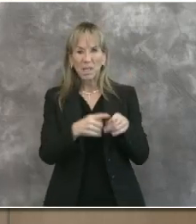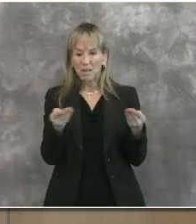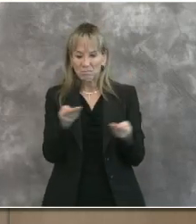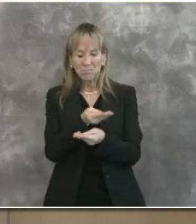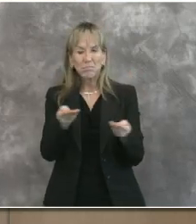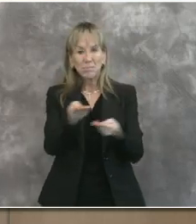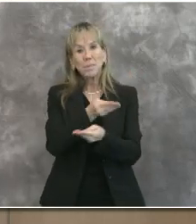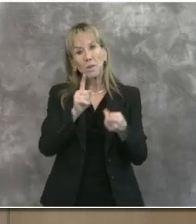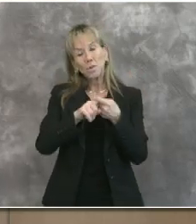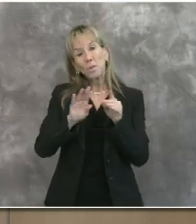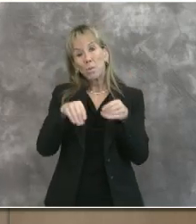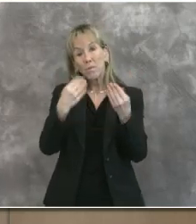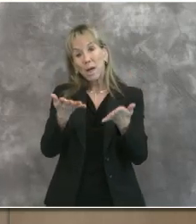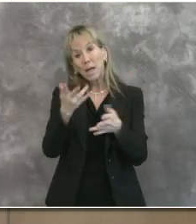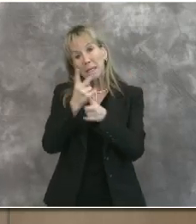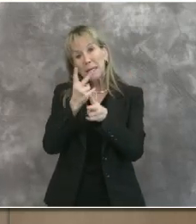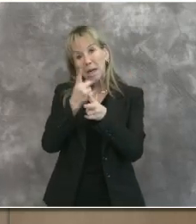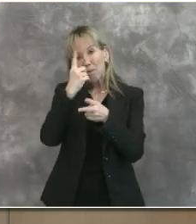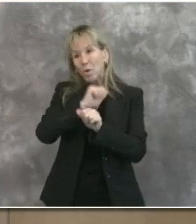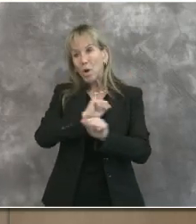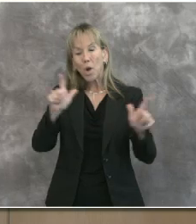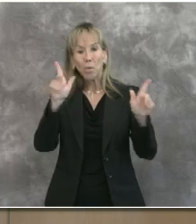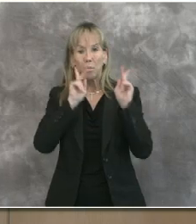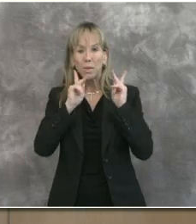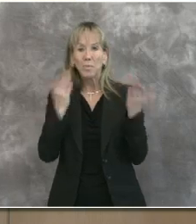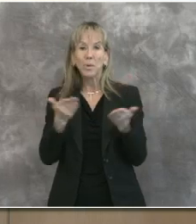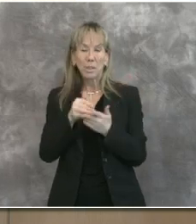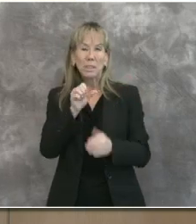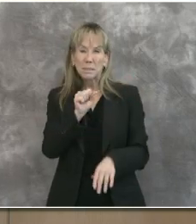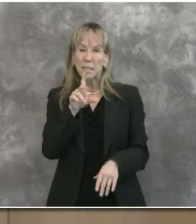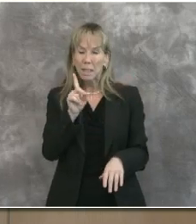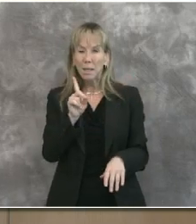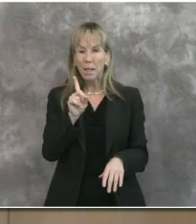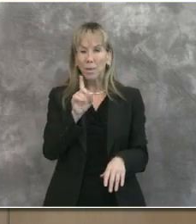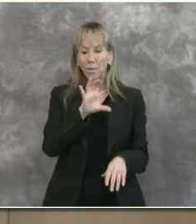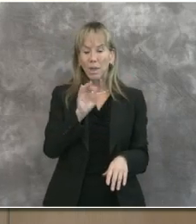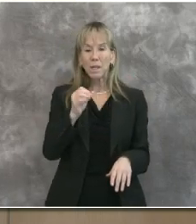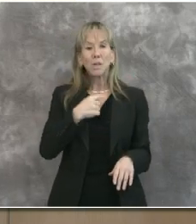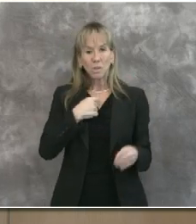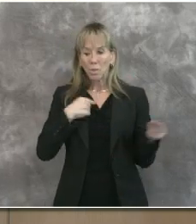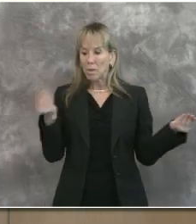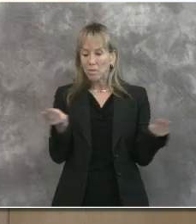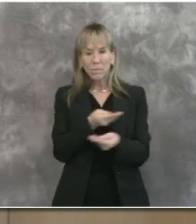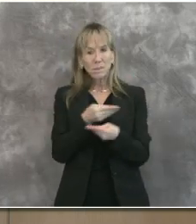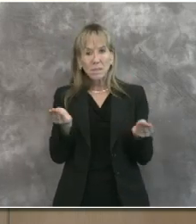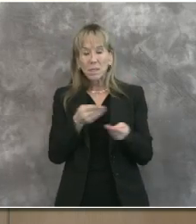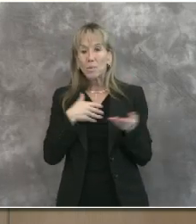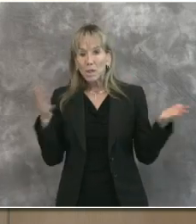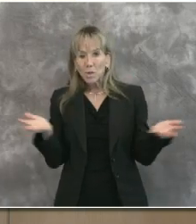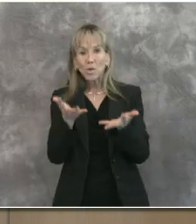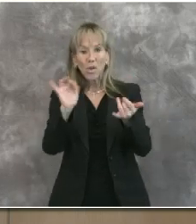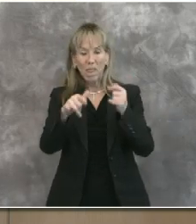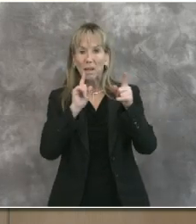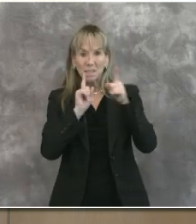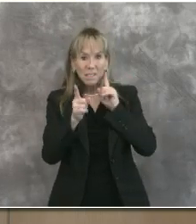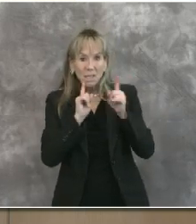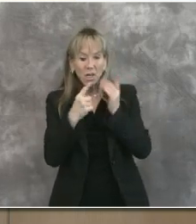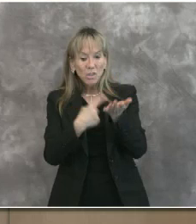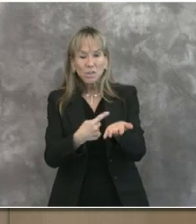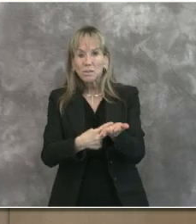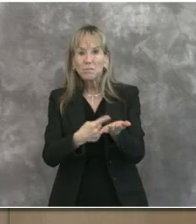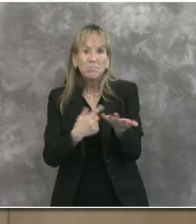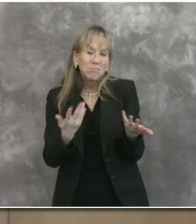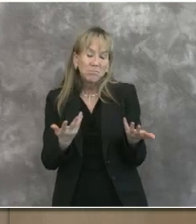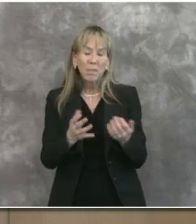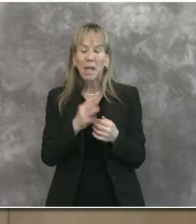in the county. So we are facilitating and encouraging that dialogue and making sure